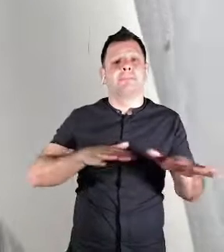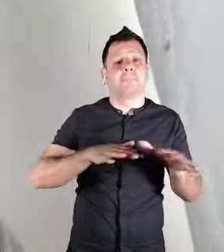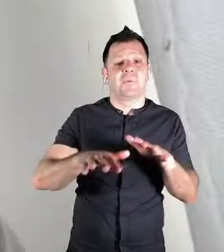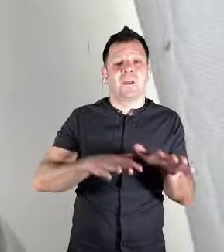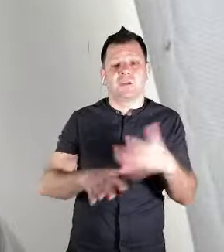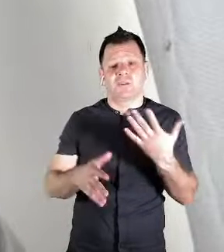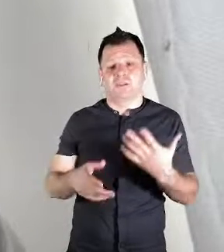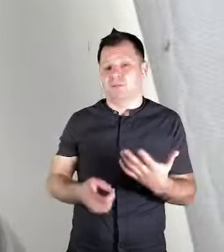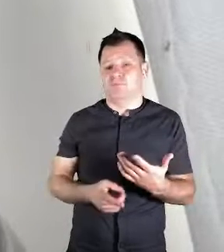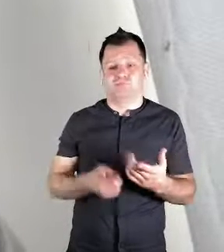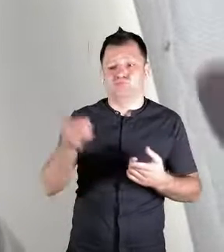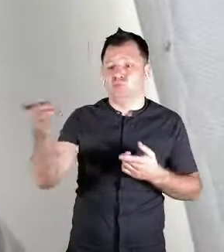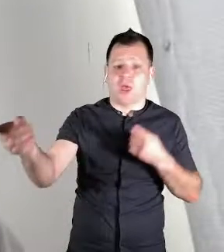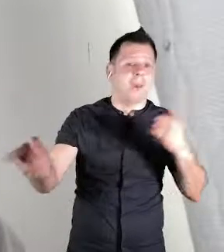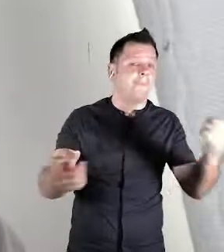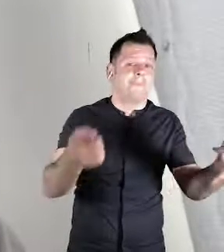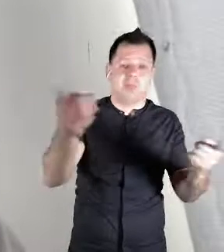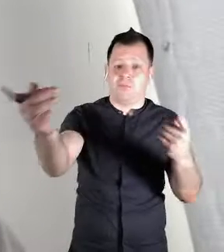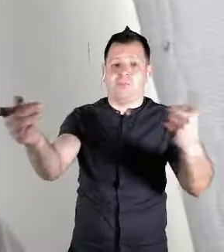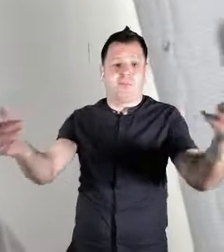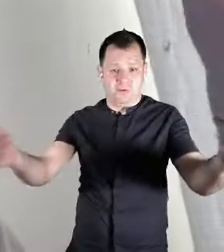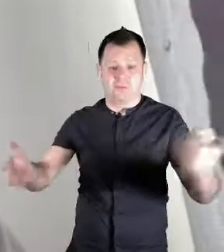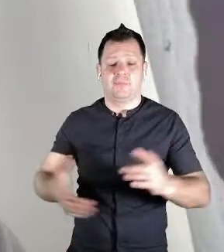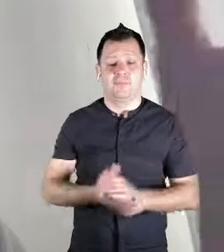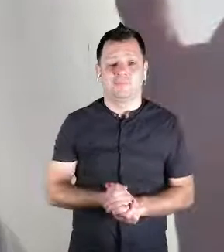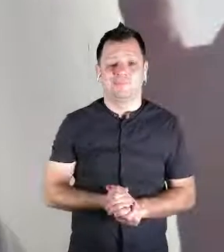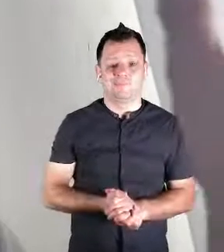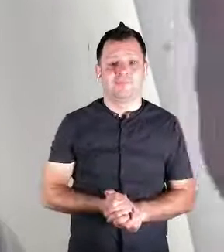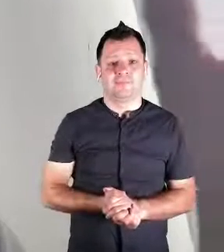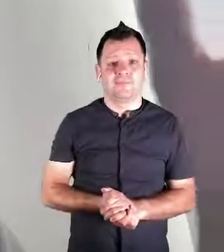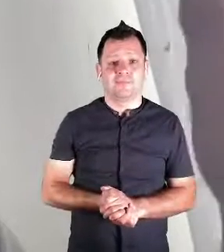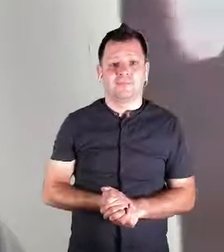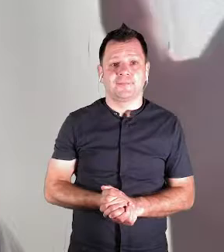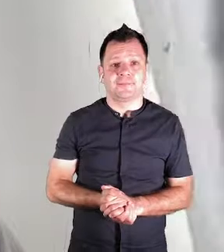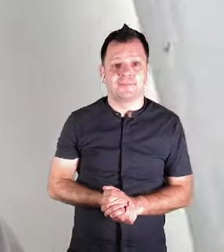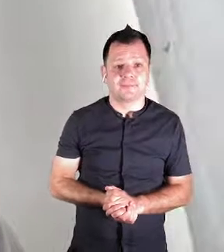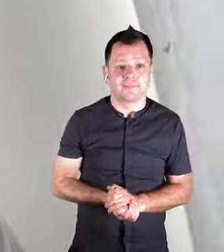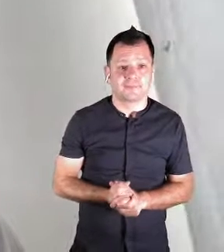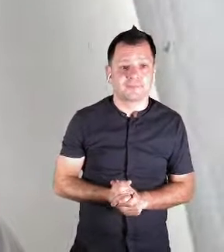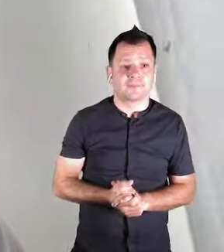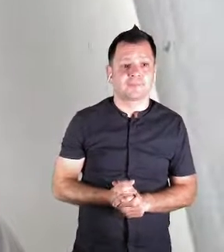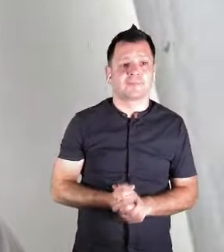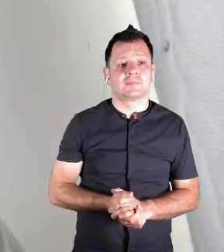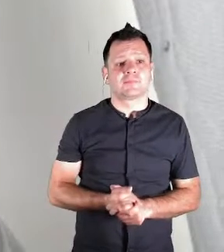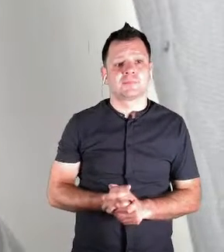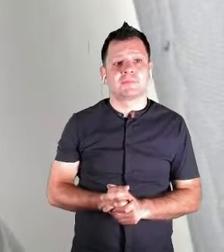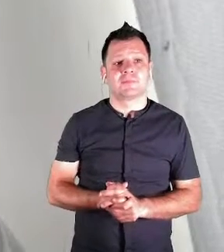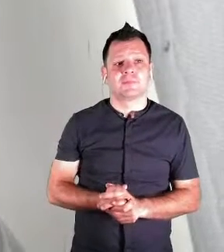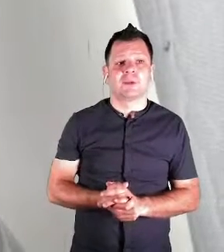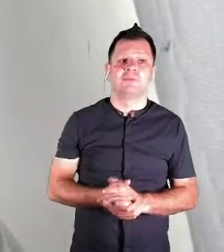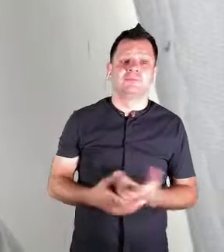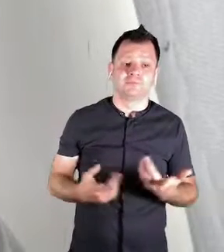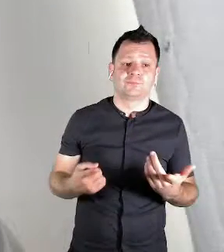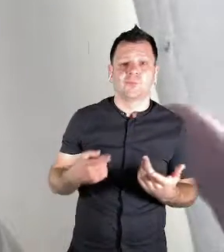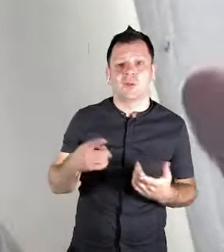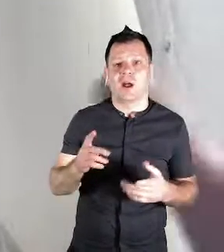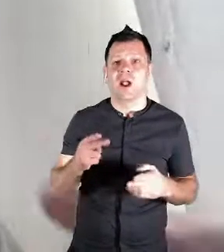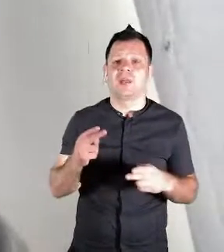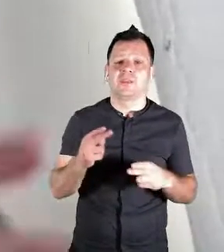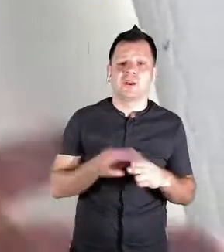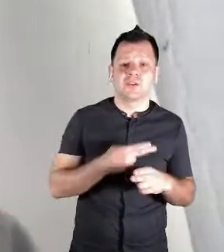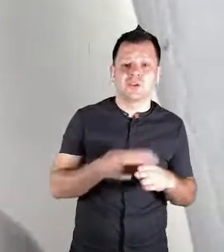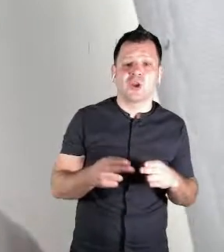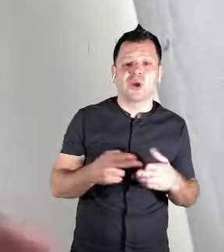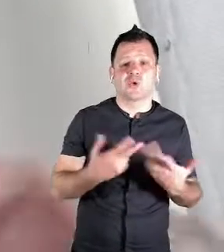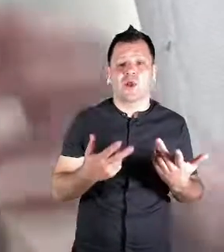very well built mansions and old houses in